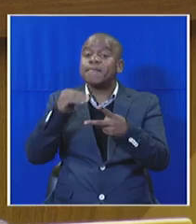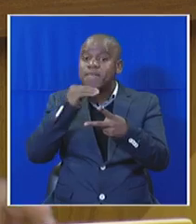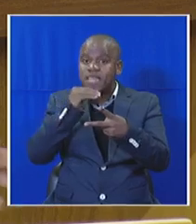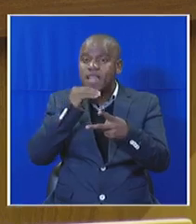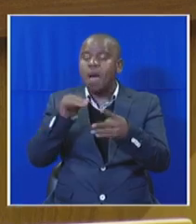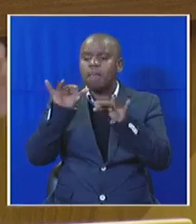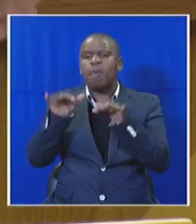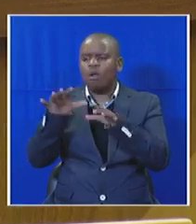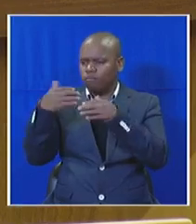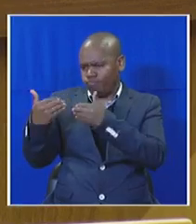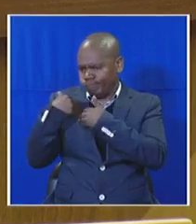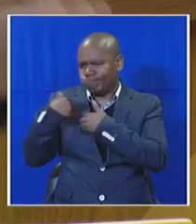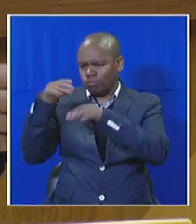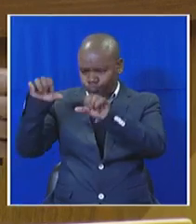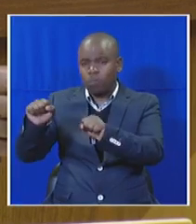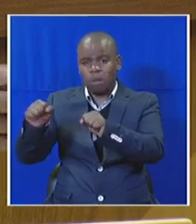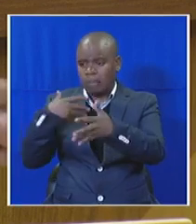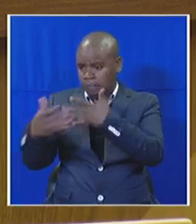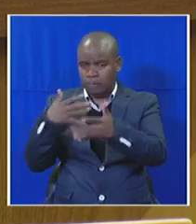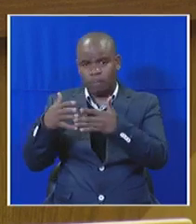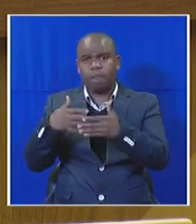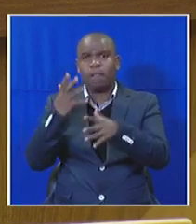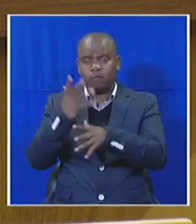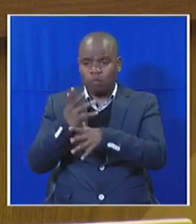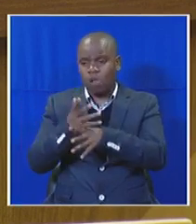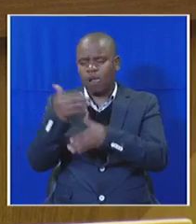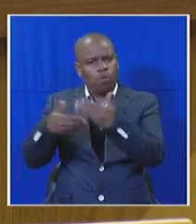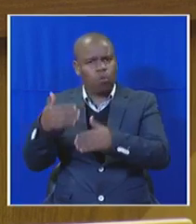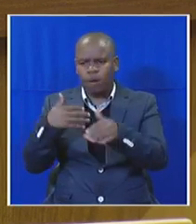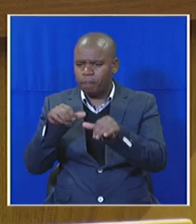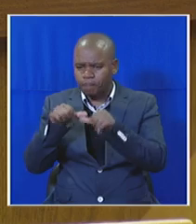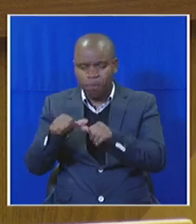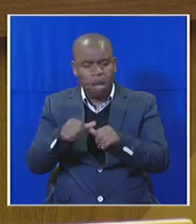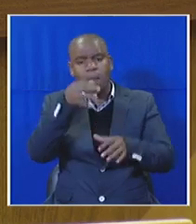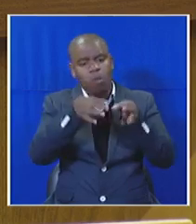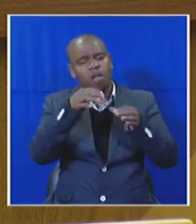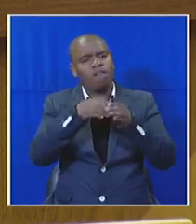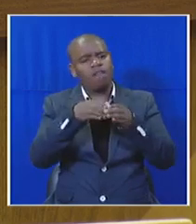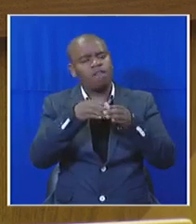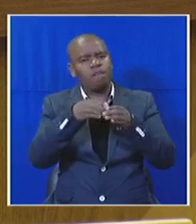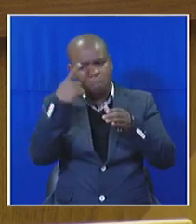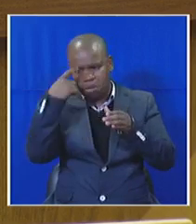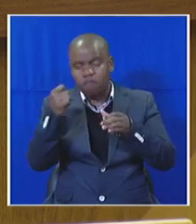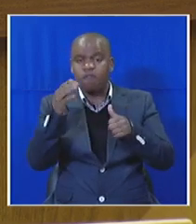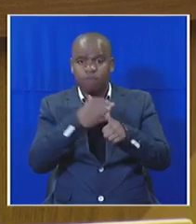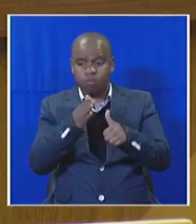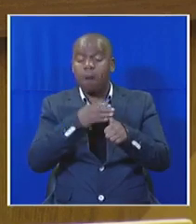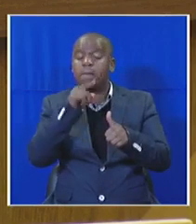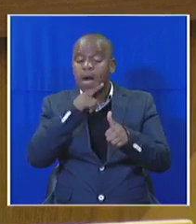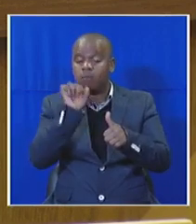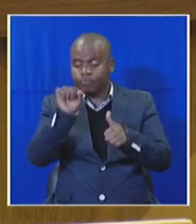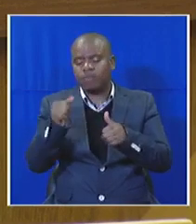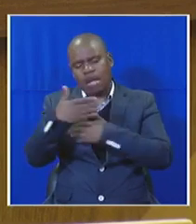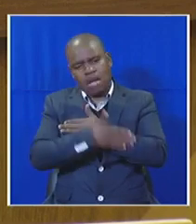have people who can be given a task and not put their political beliefs first, but put what the